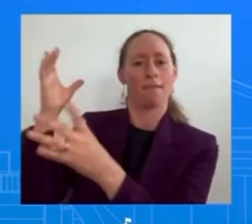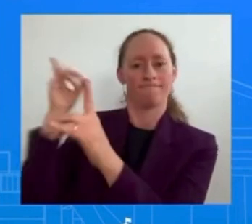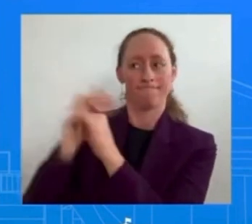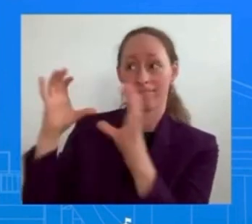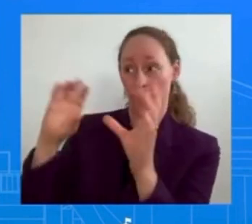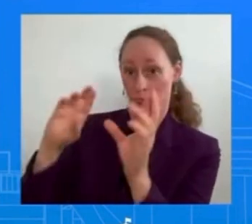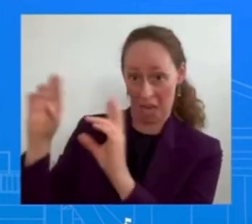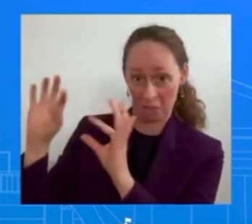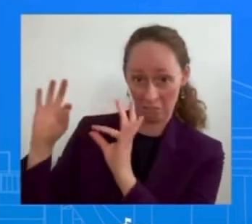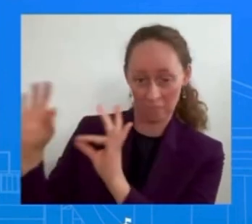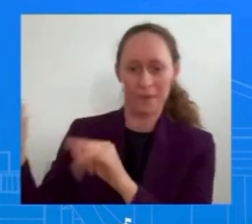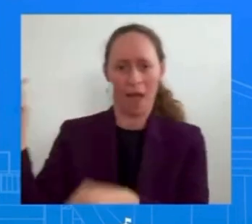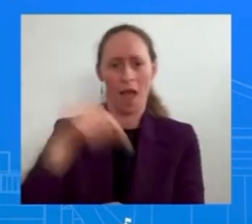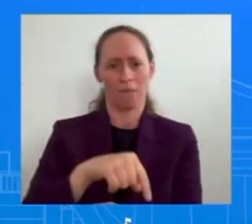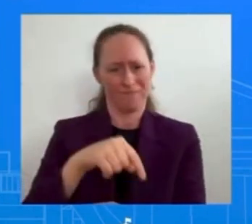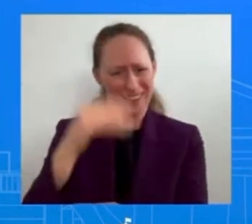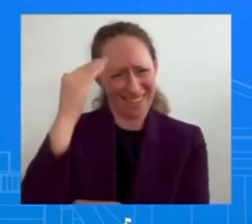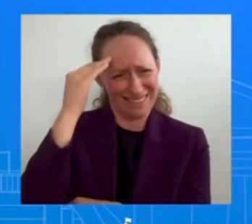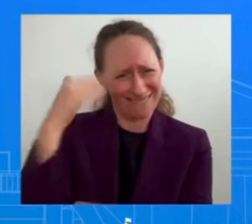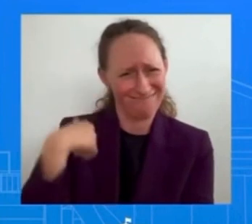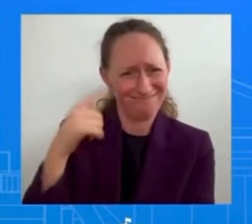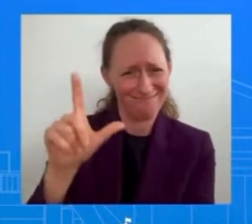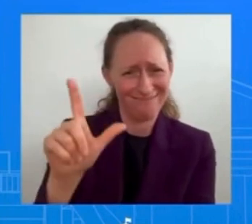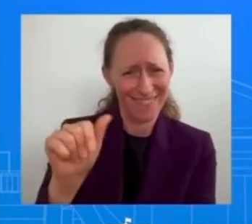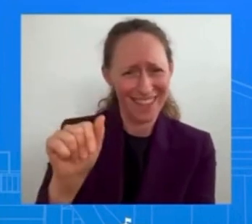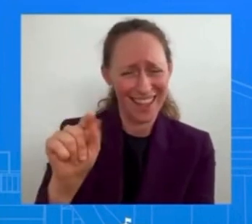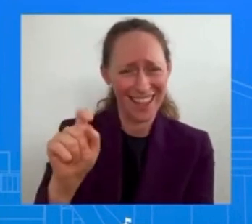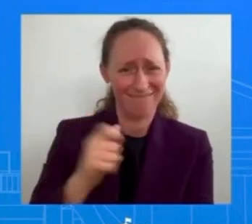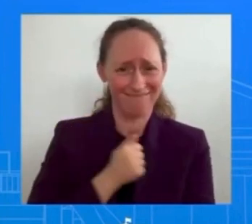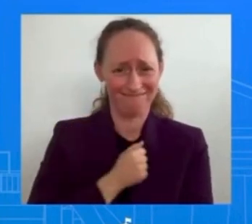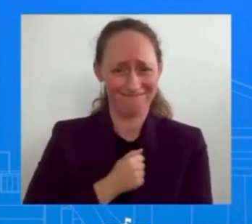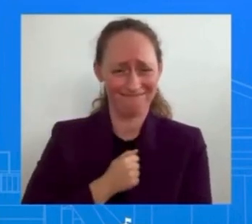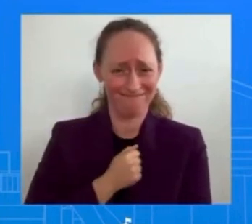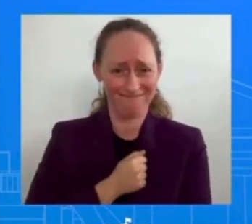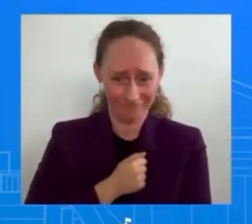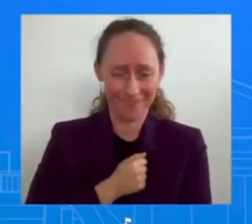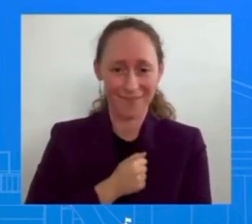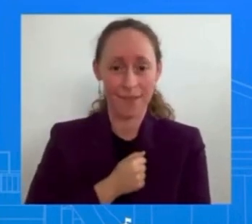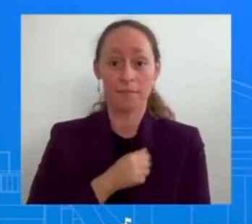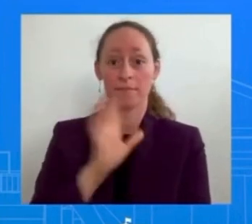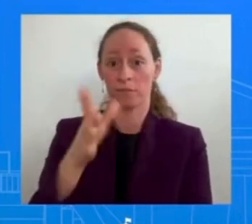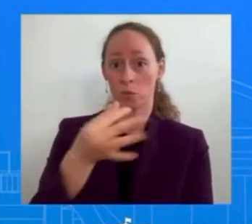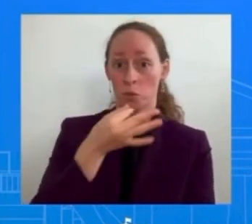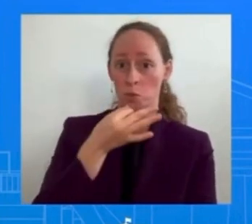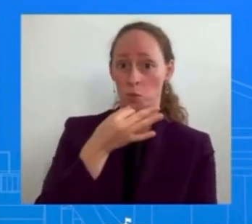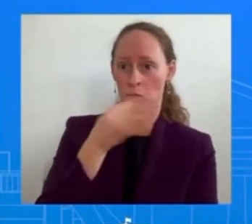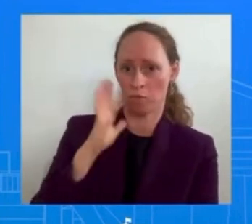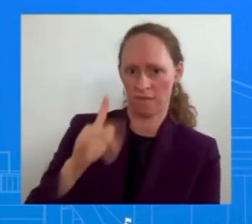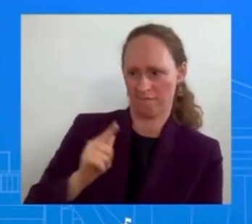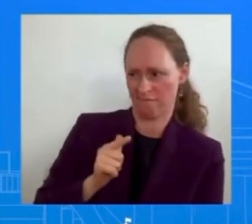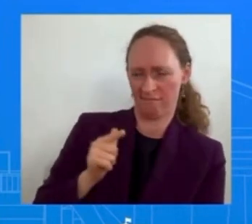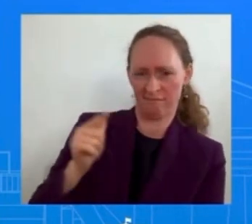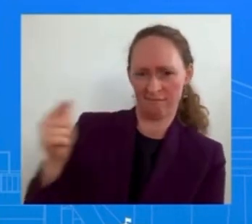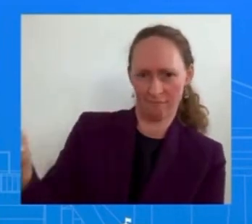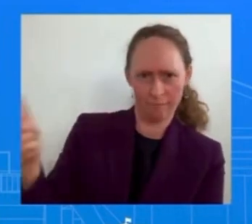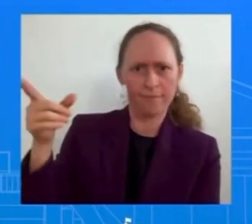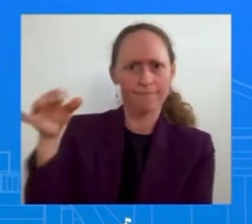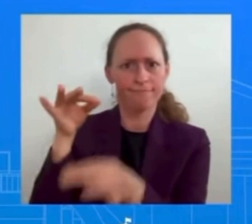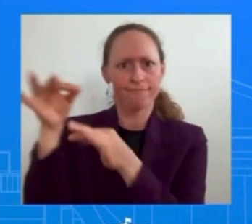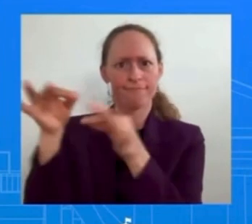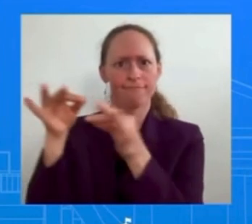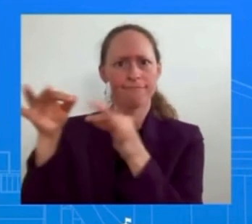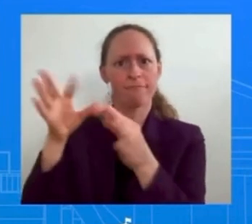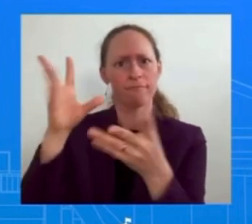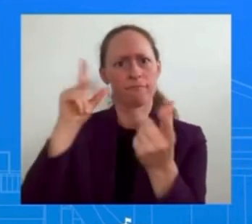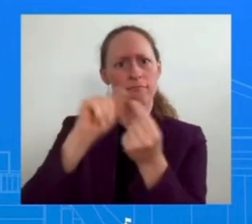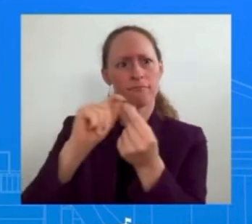briefing. So in a minute, you will hear directly from the FEMA administrator on how the Biden-Harris administration has mobilized a robust